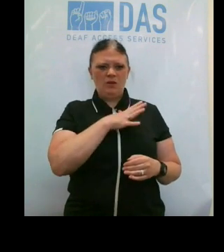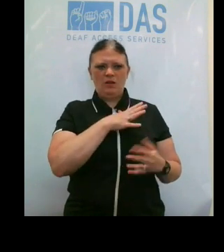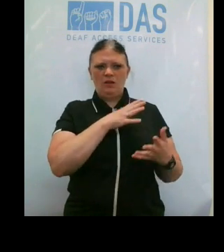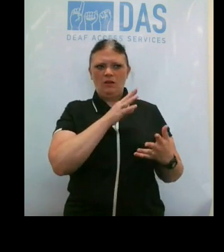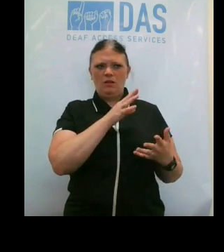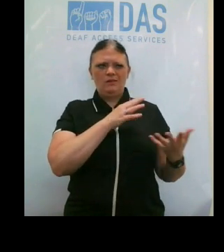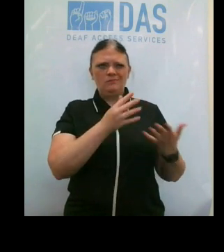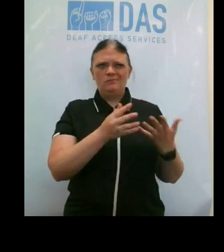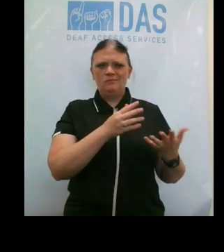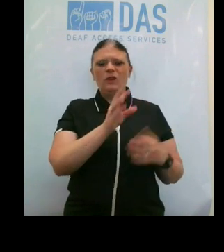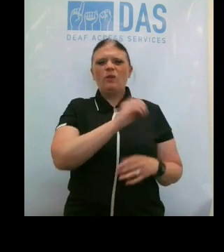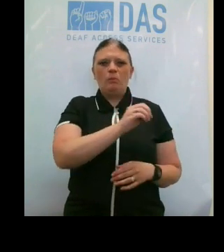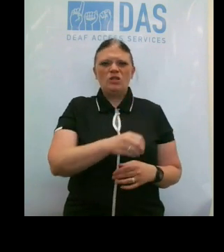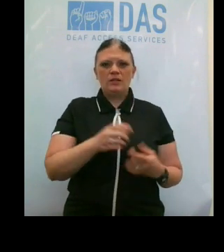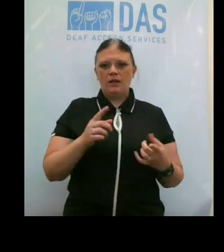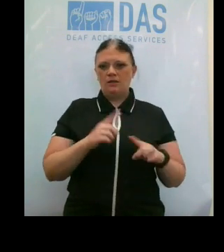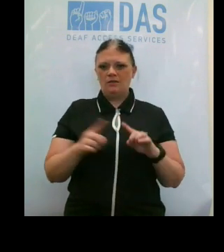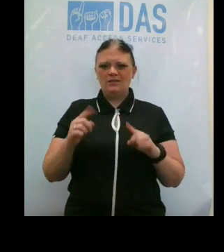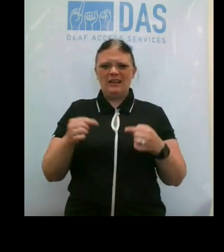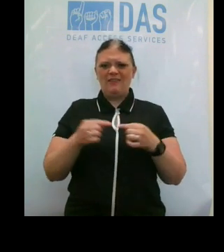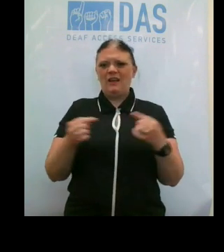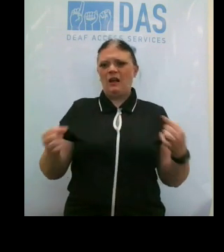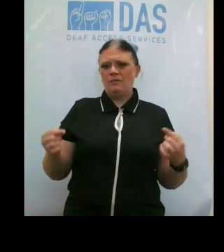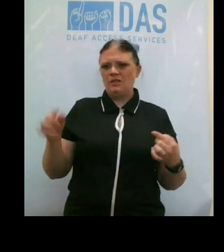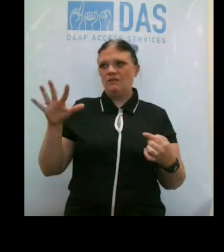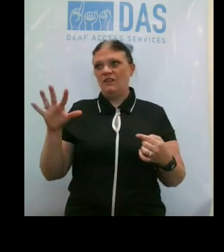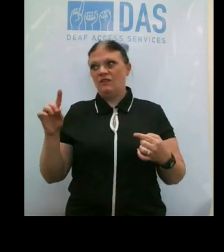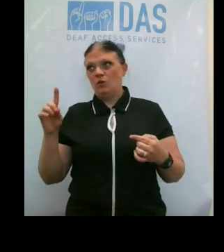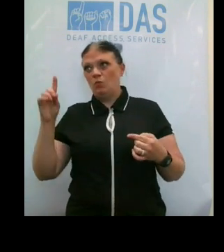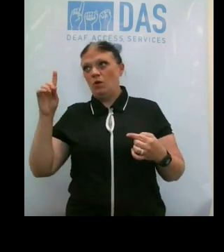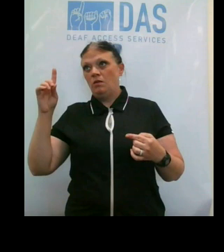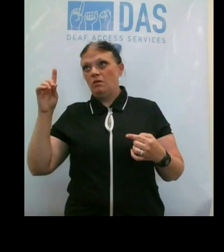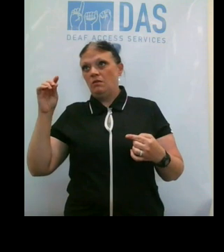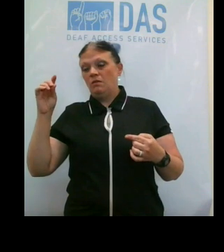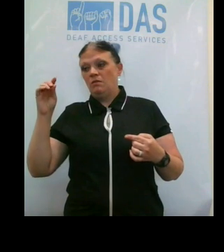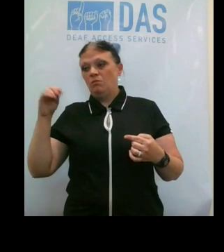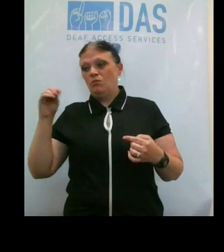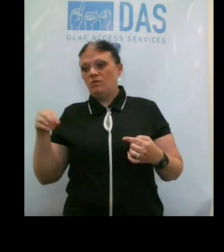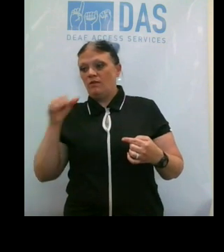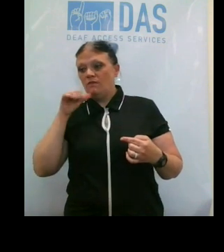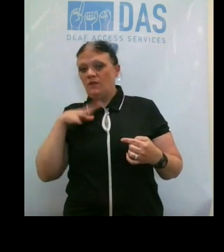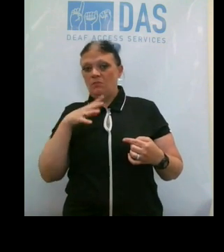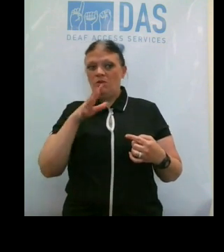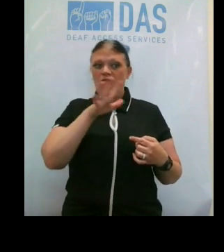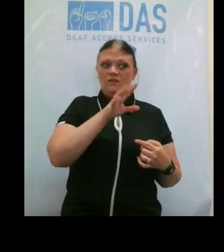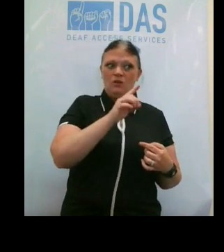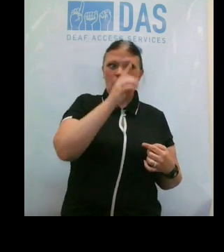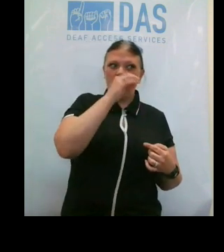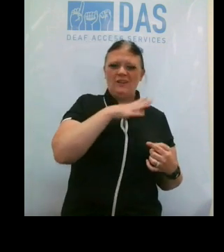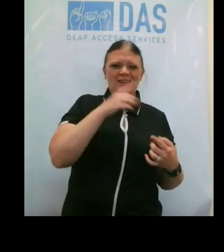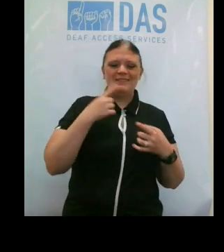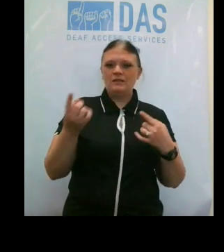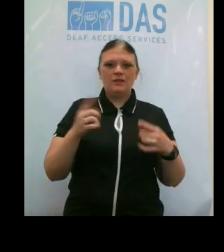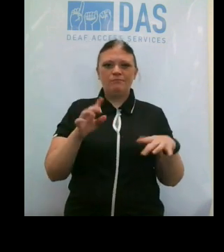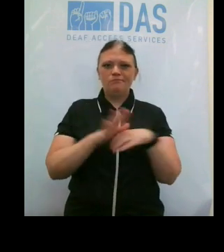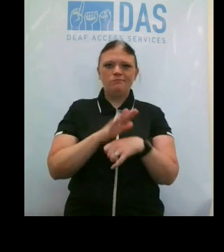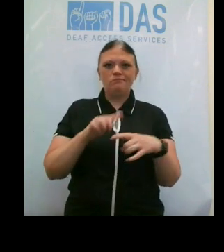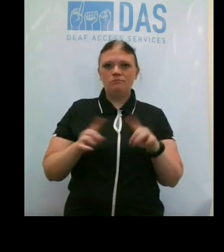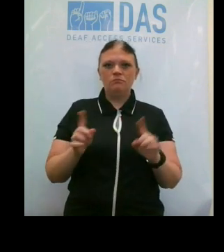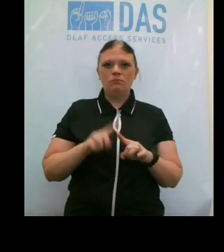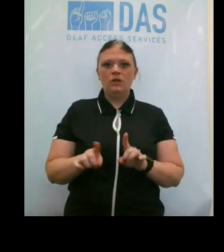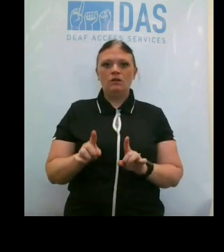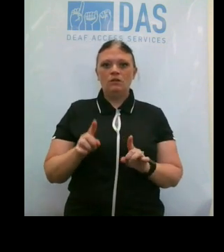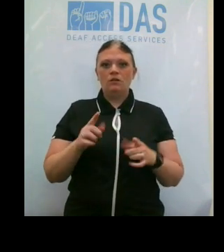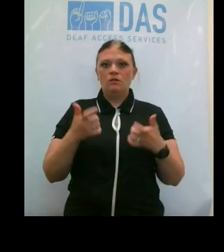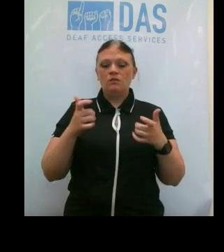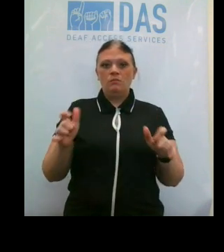population is in Erie County, in which it's 51% females to 49% males. And then, of course, there's a big discrepancy in